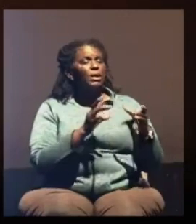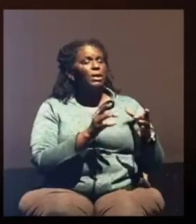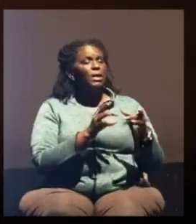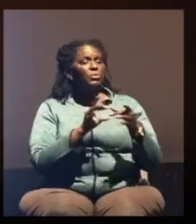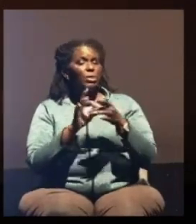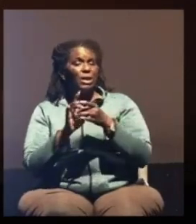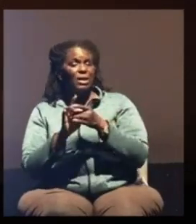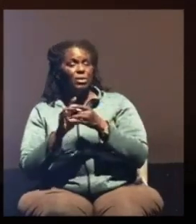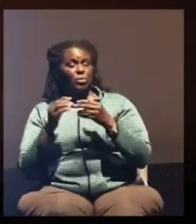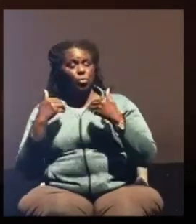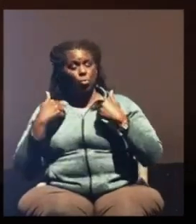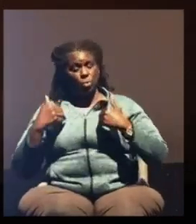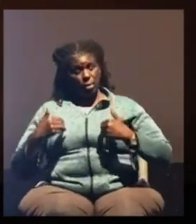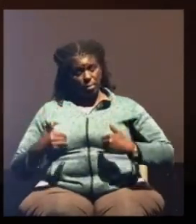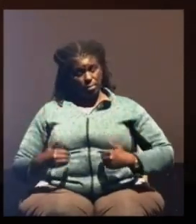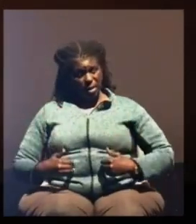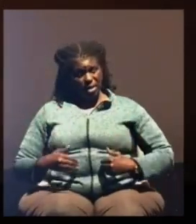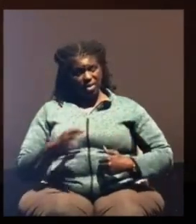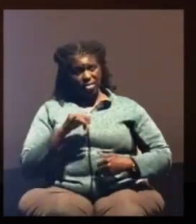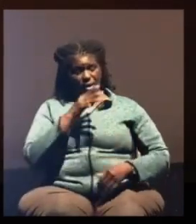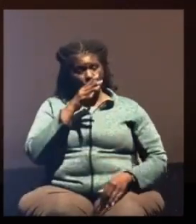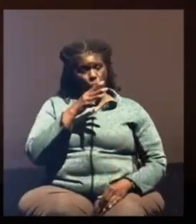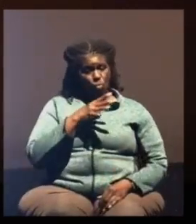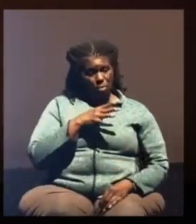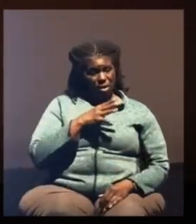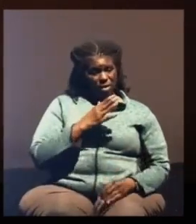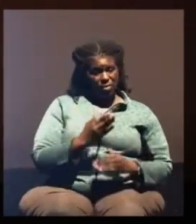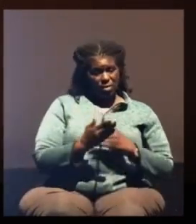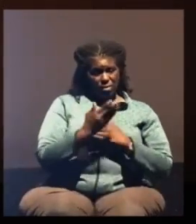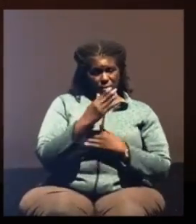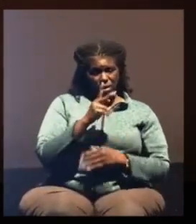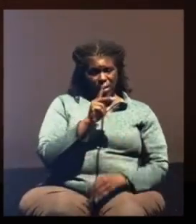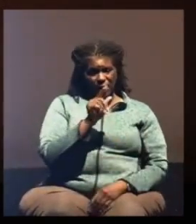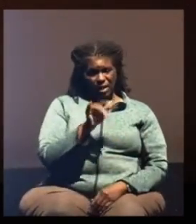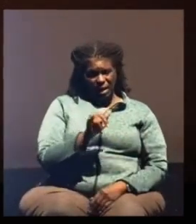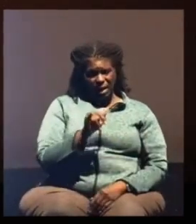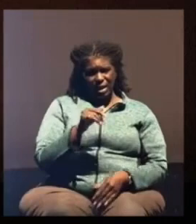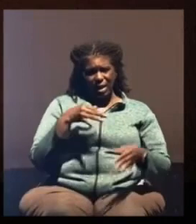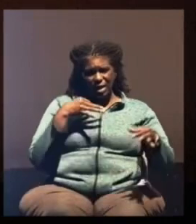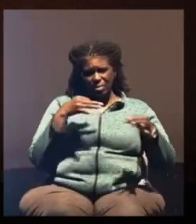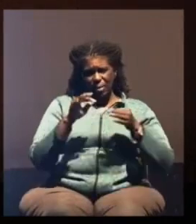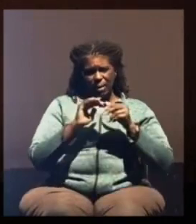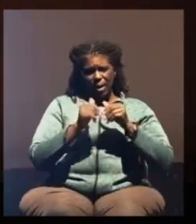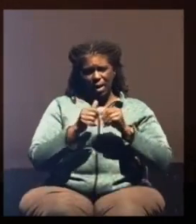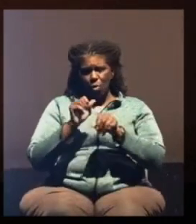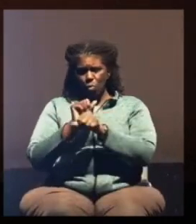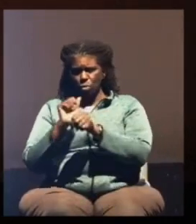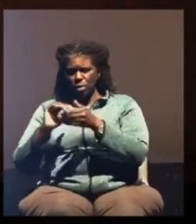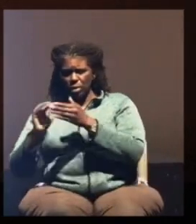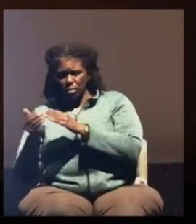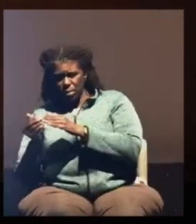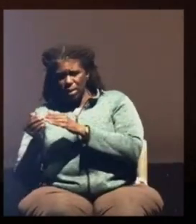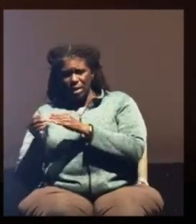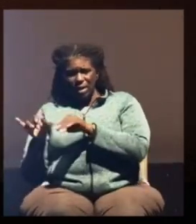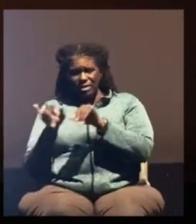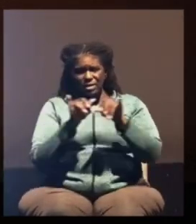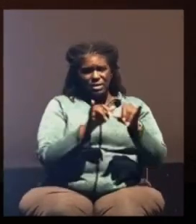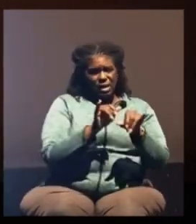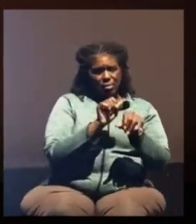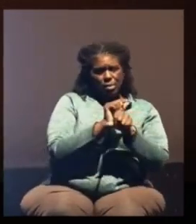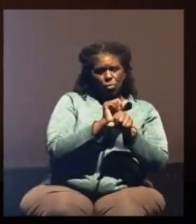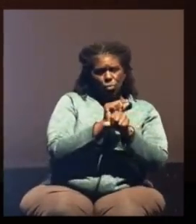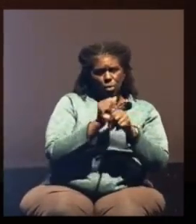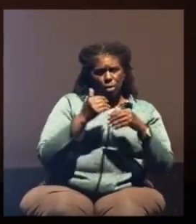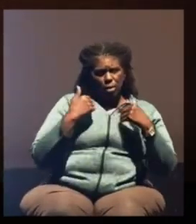she sort of summed up the lessons of that analogy, as I will condense them, as saying you have to know what your role